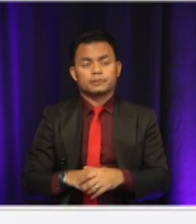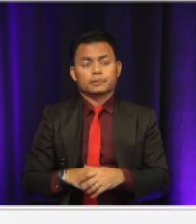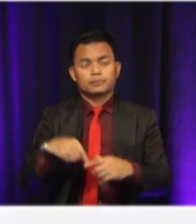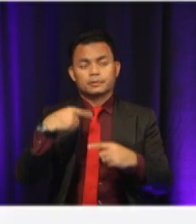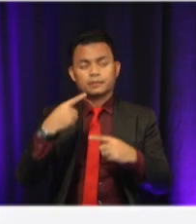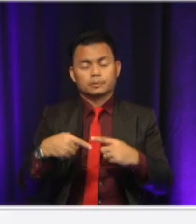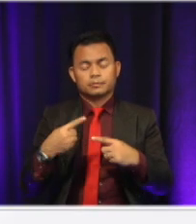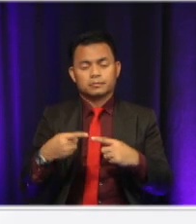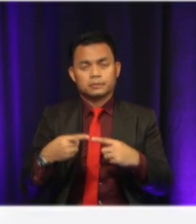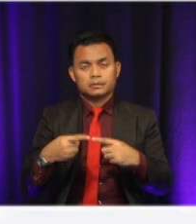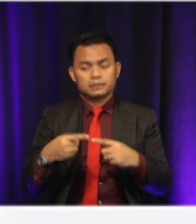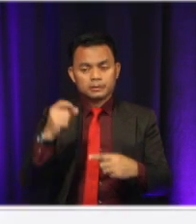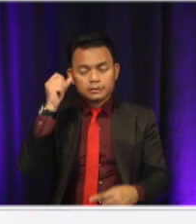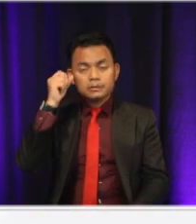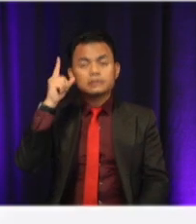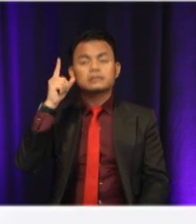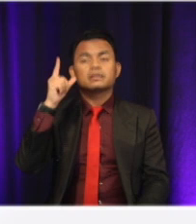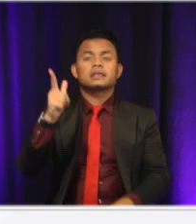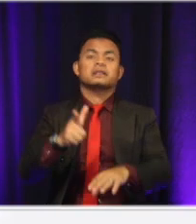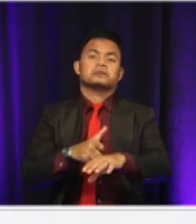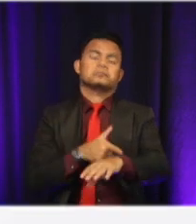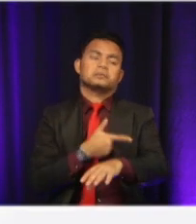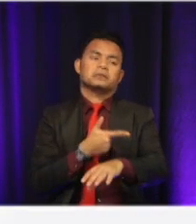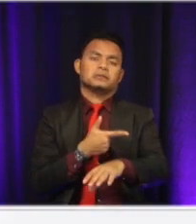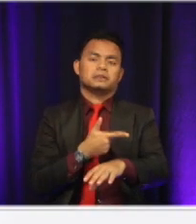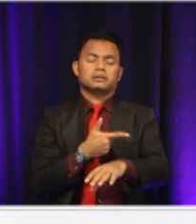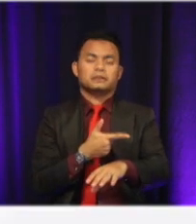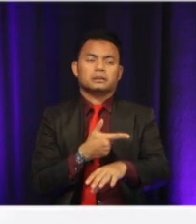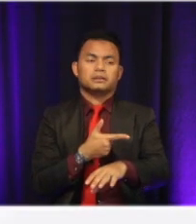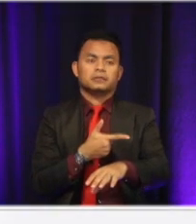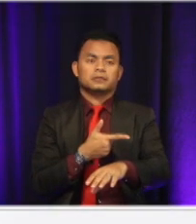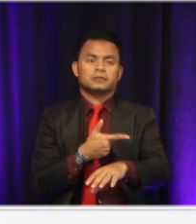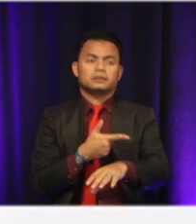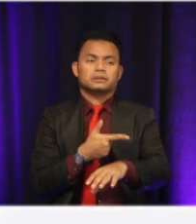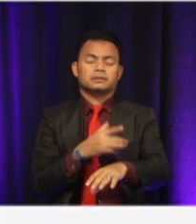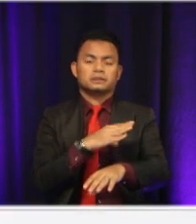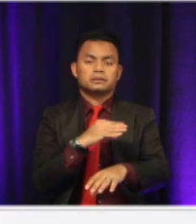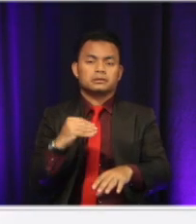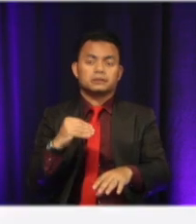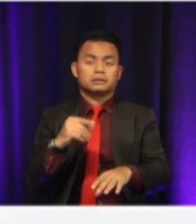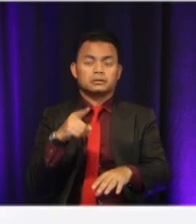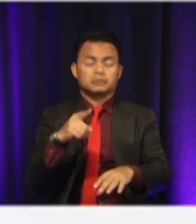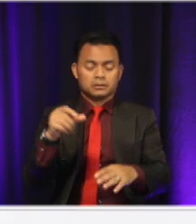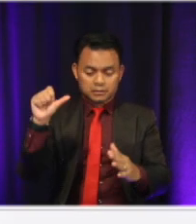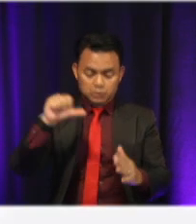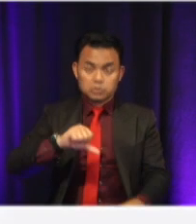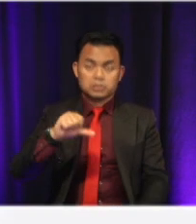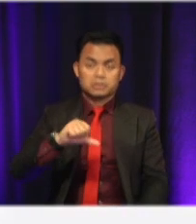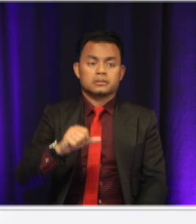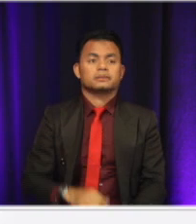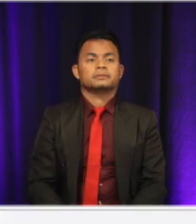too late he is actually on the losing end of the short stick, he is left